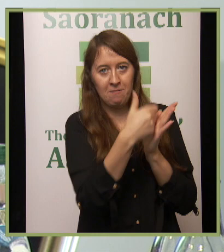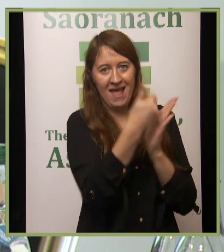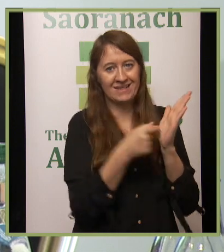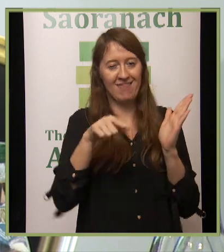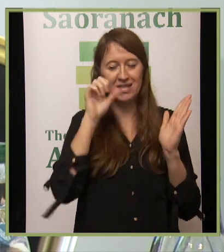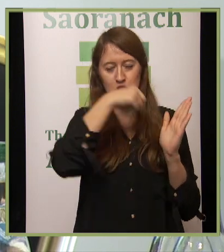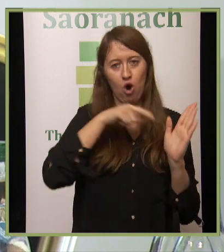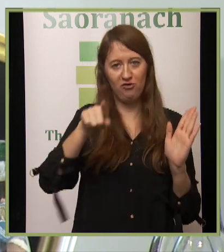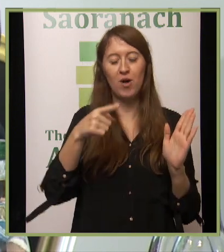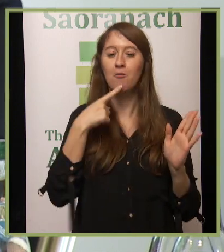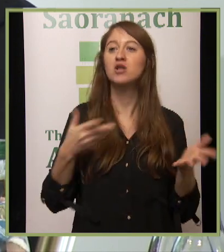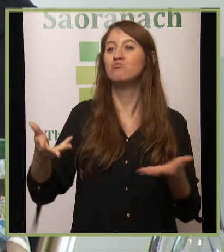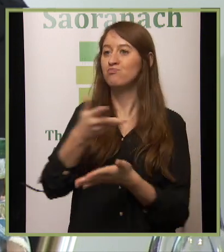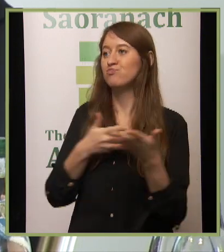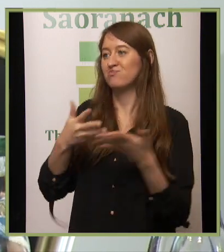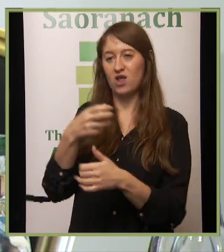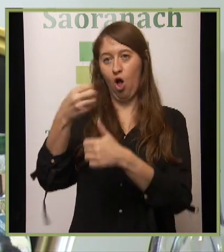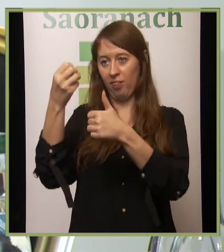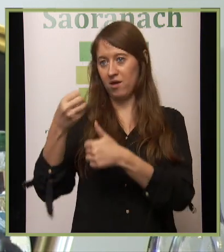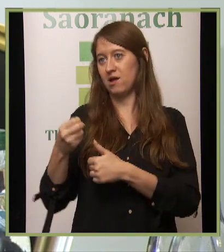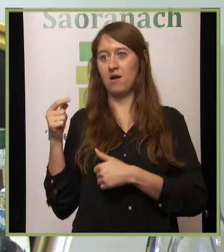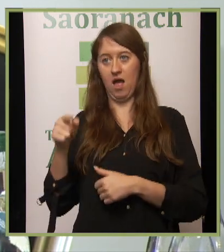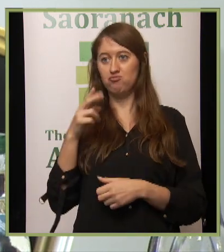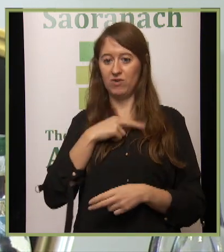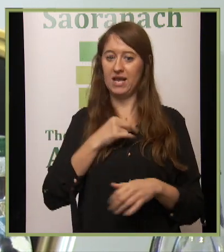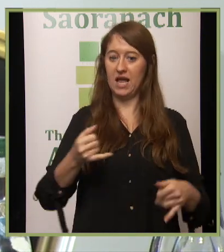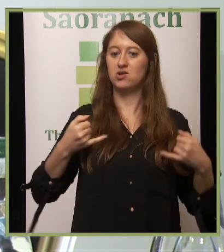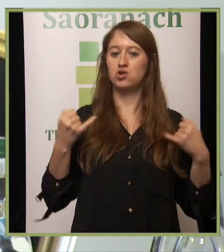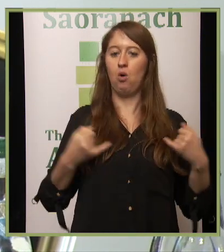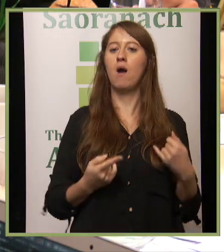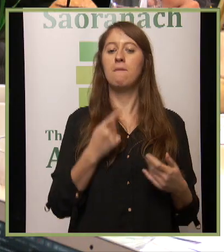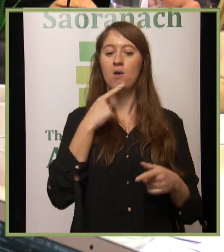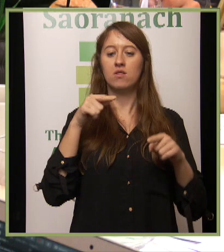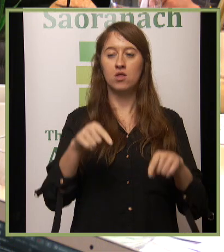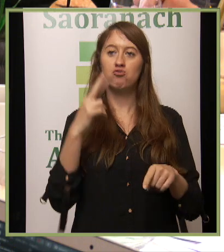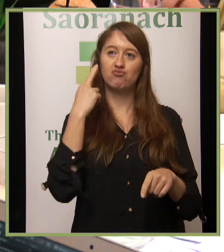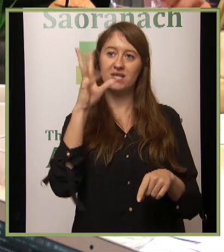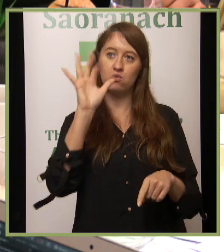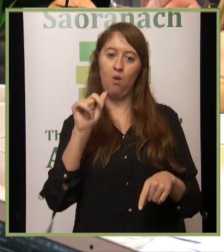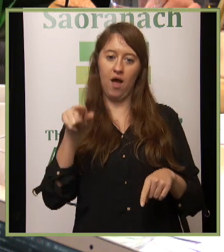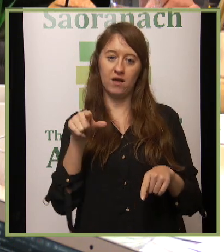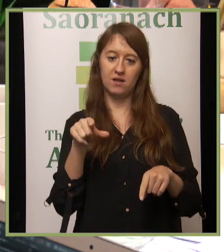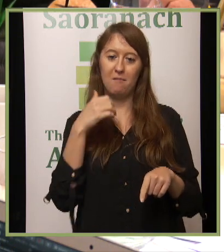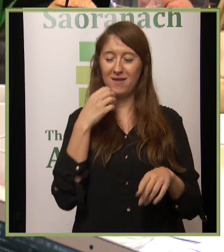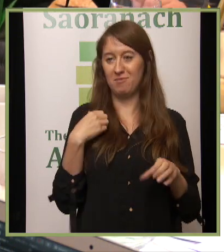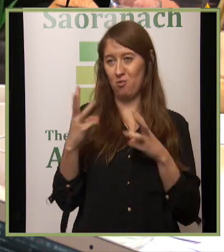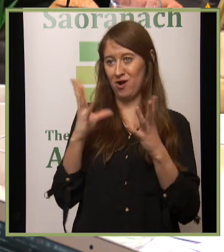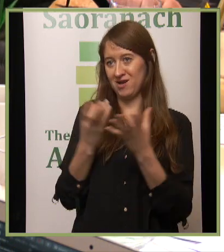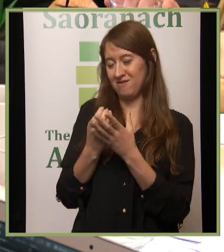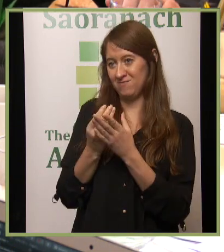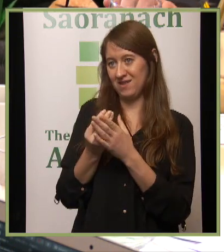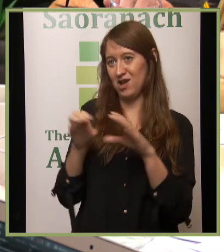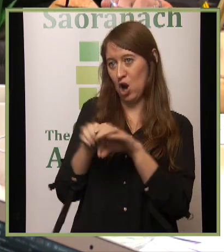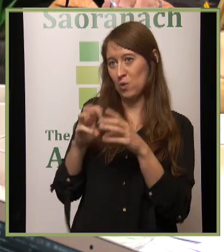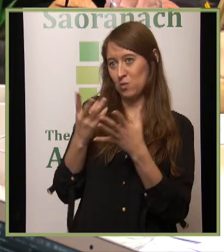tough. But everything else, I've really, really, really enjoyed it. But part of the reason I enjoyed it so much was because I was working so closely with Tim, and